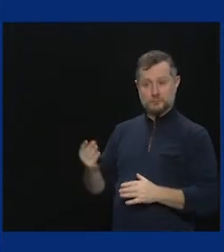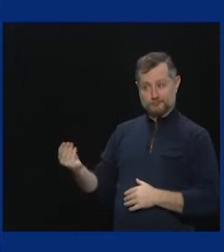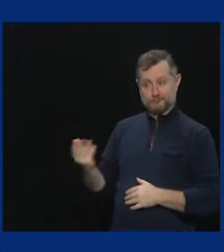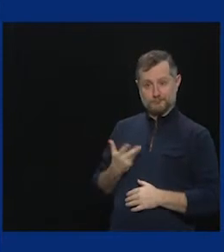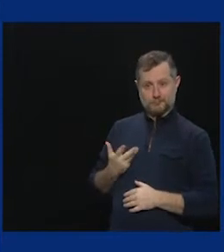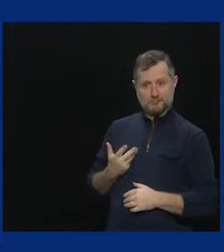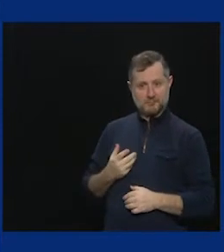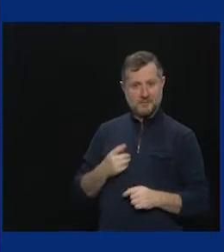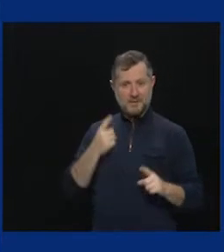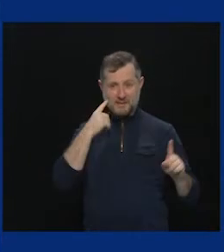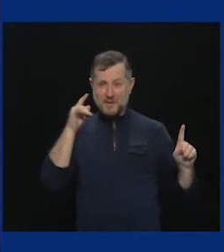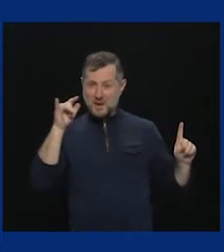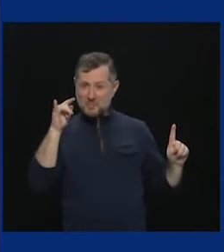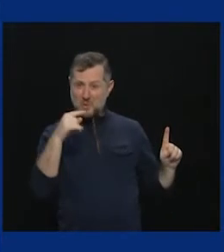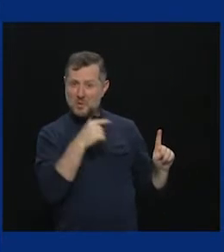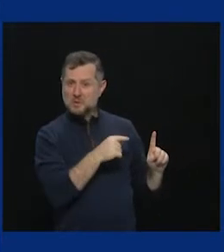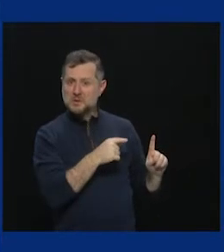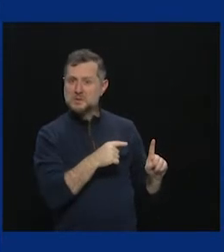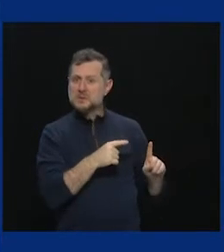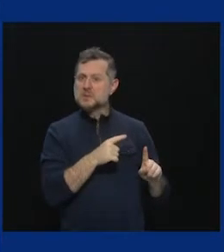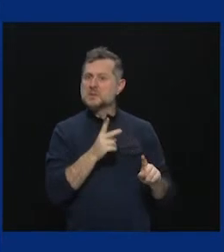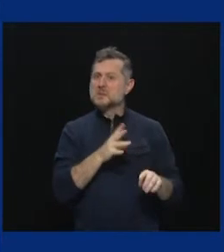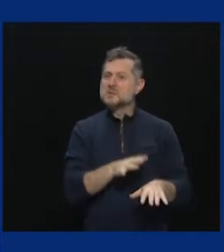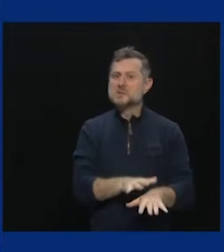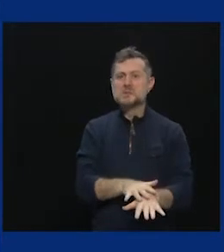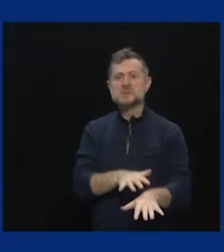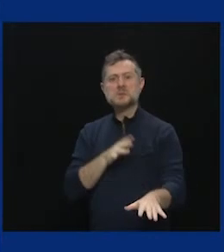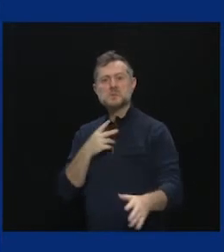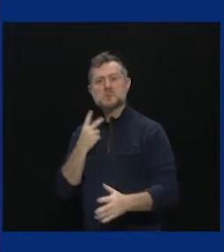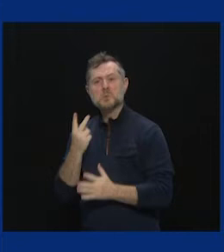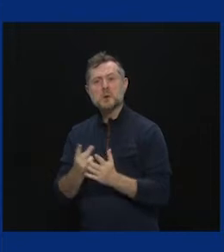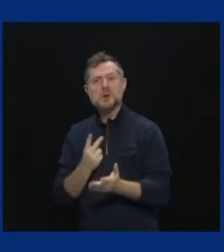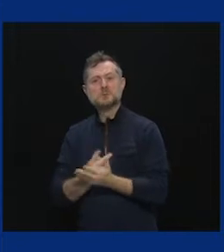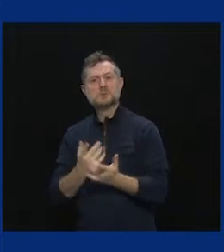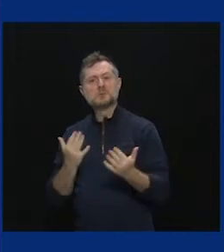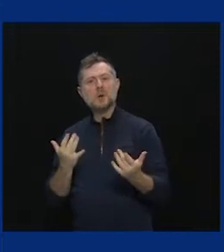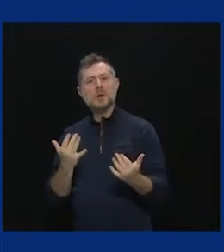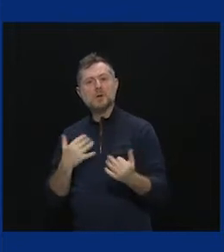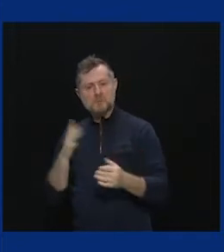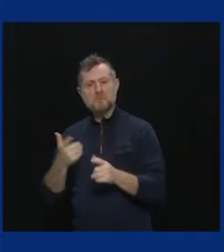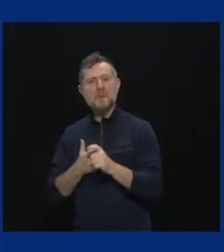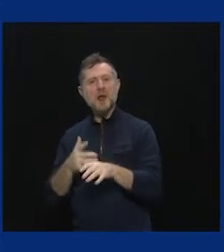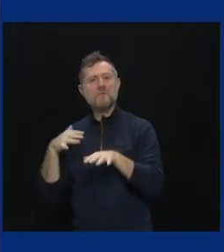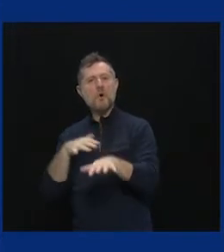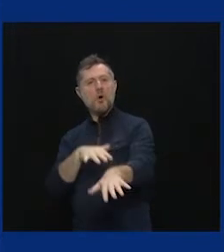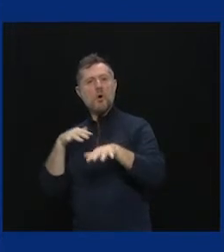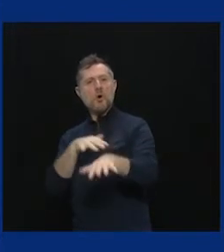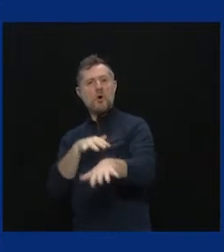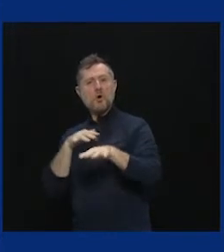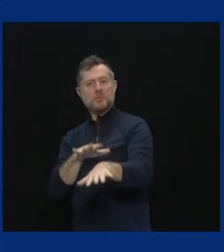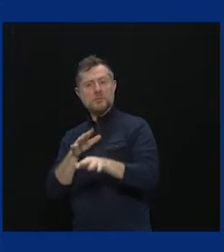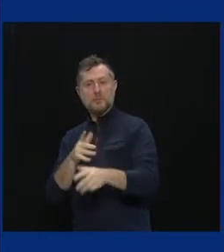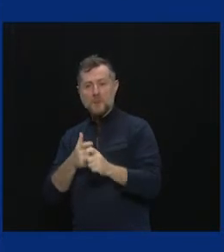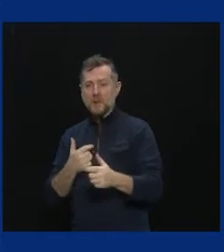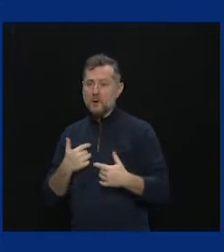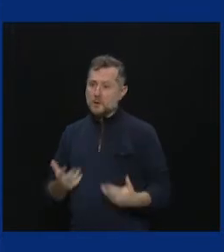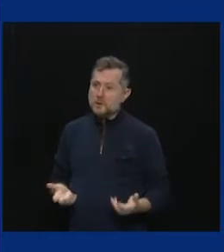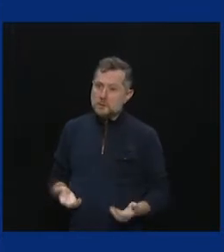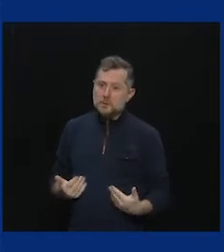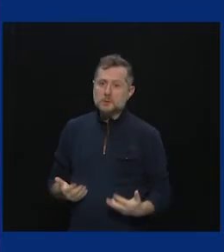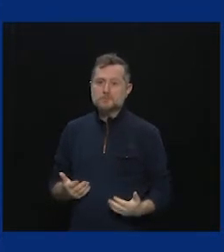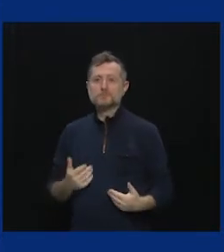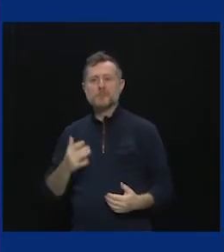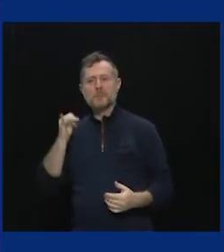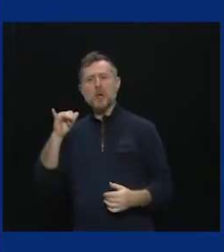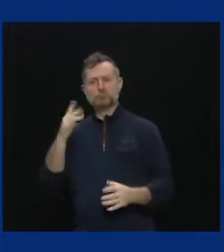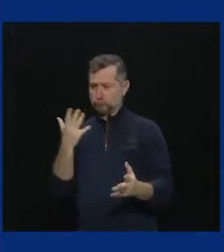and has spent 2 hours in traffic because of the marathon, but you said, that was a good thing. I'm okay with that. That is so